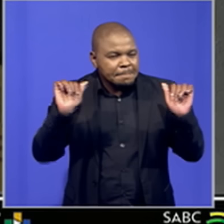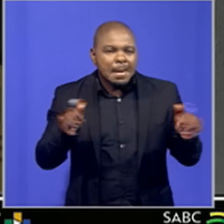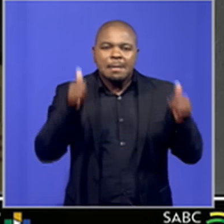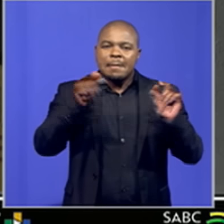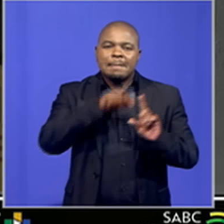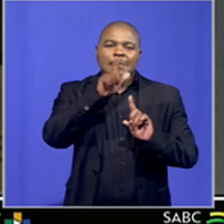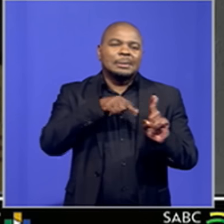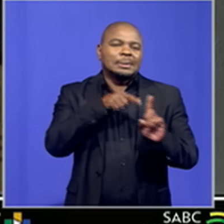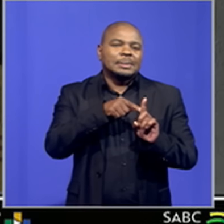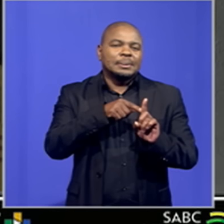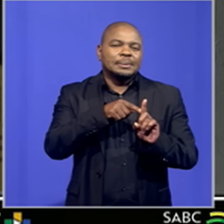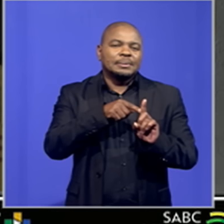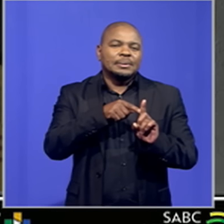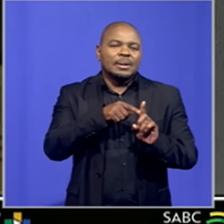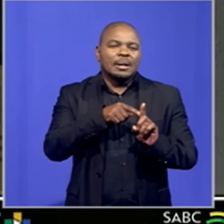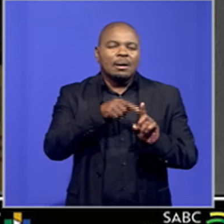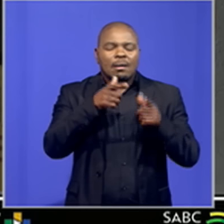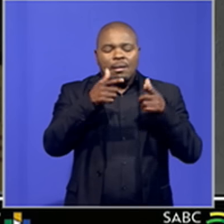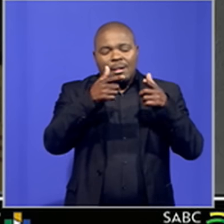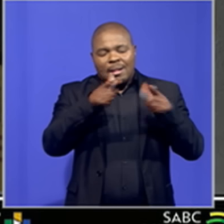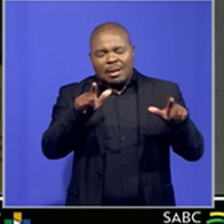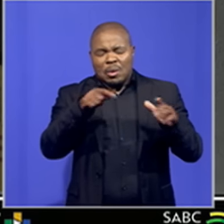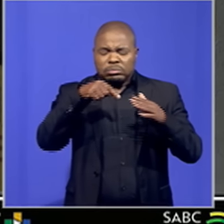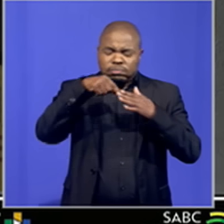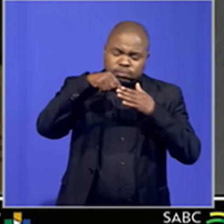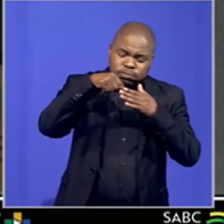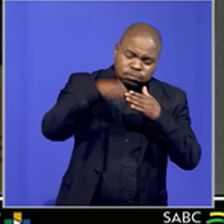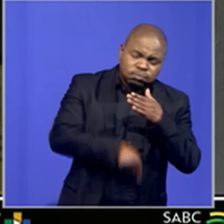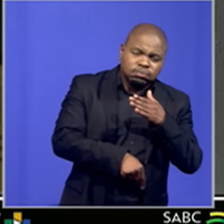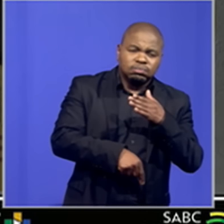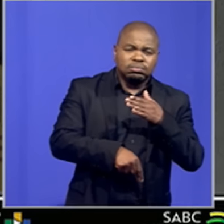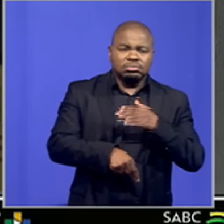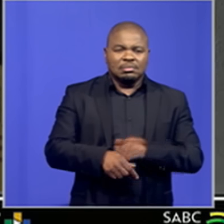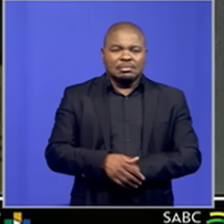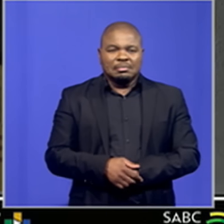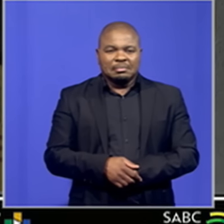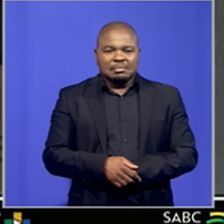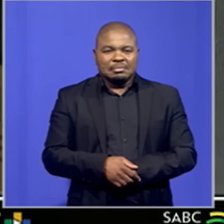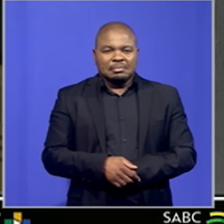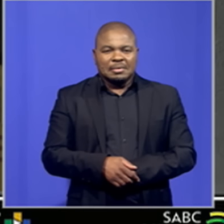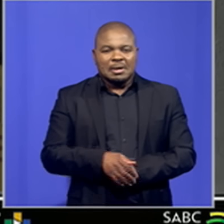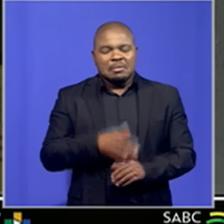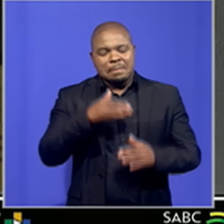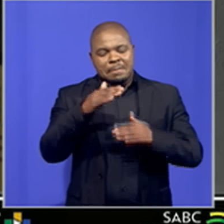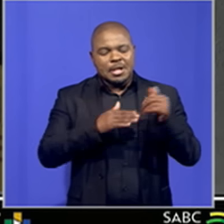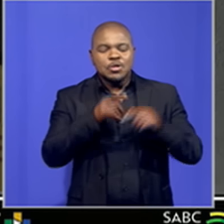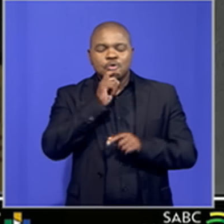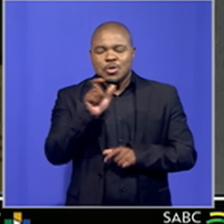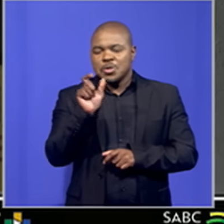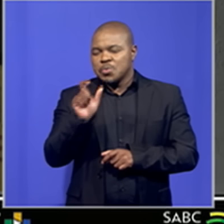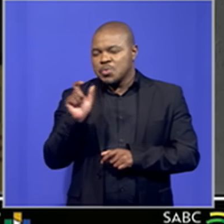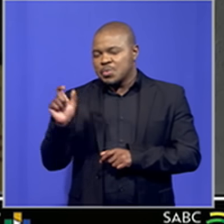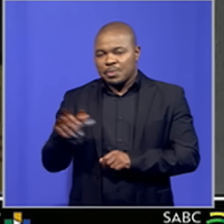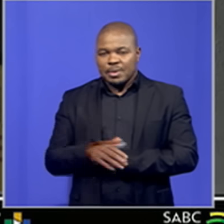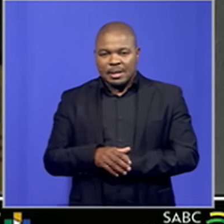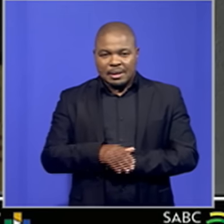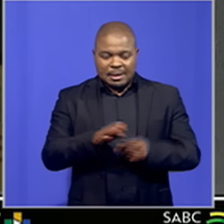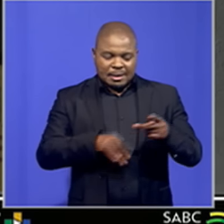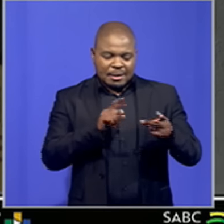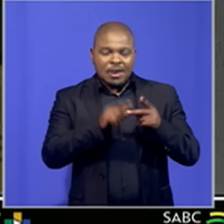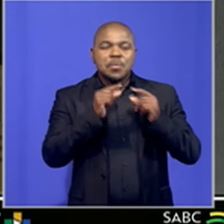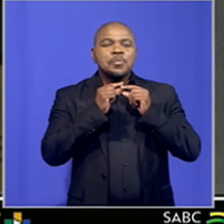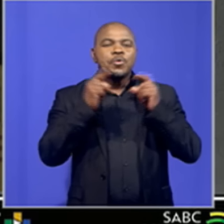ka puo e bokete ya agang ka ditlhaka. Ebile e le